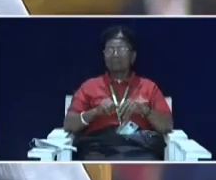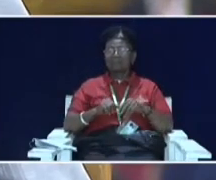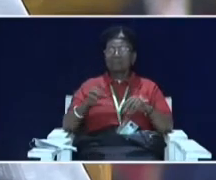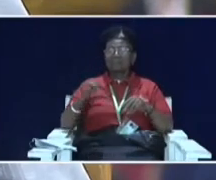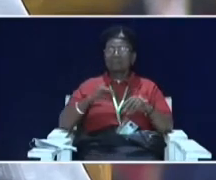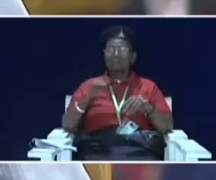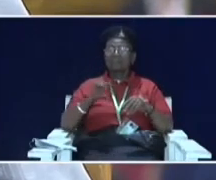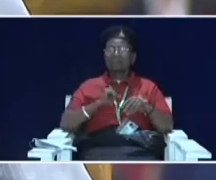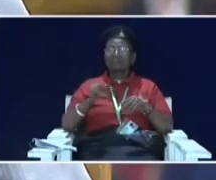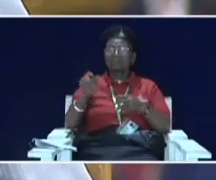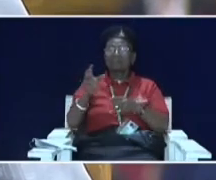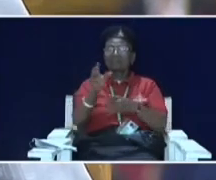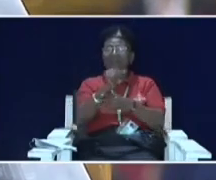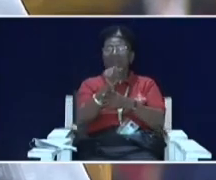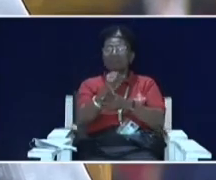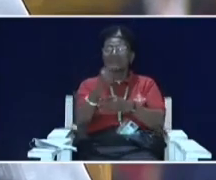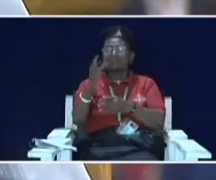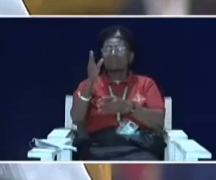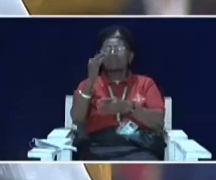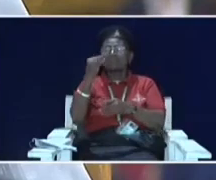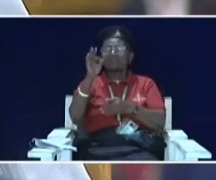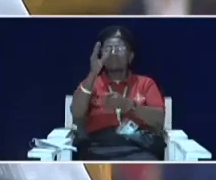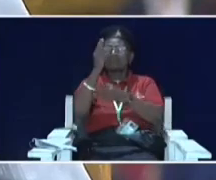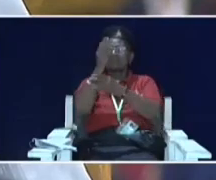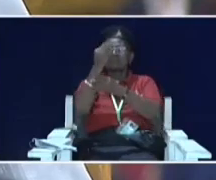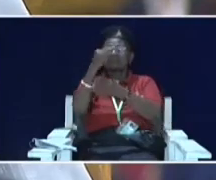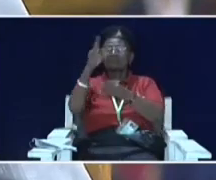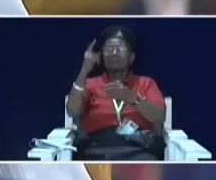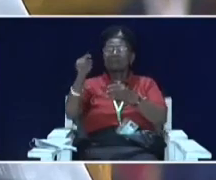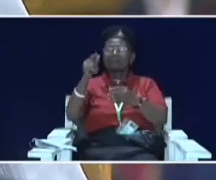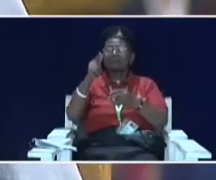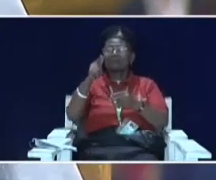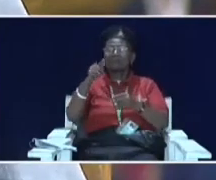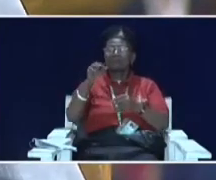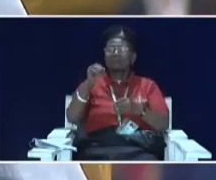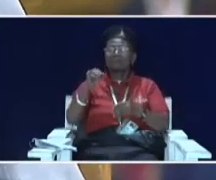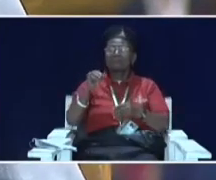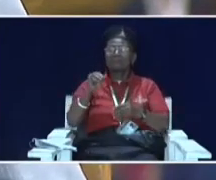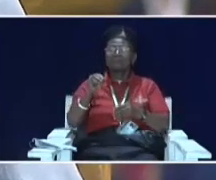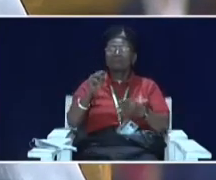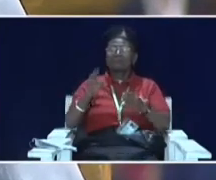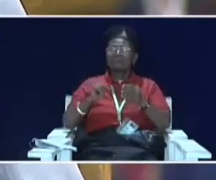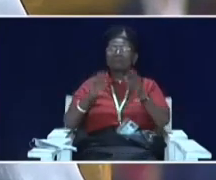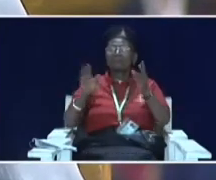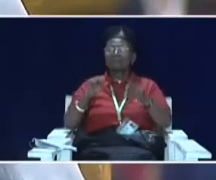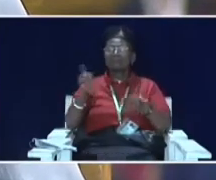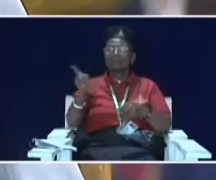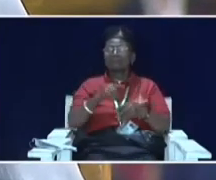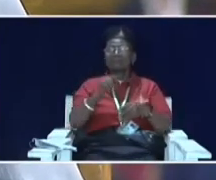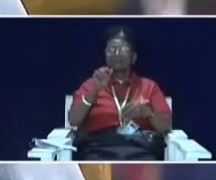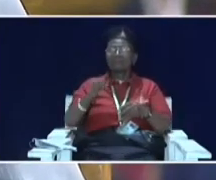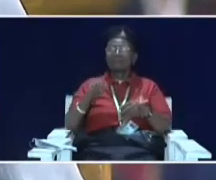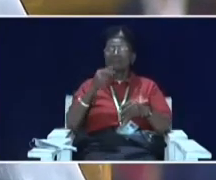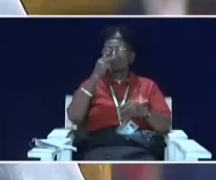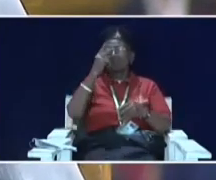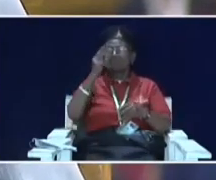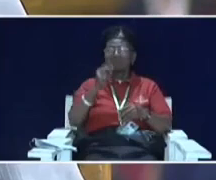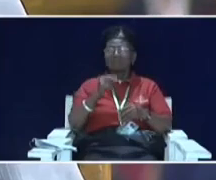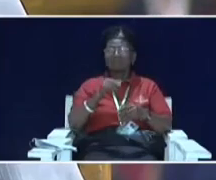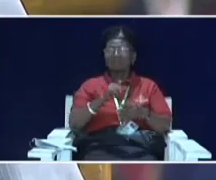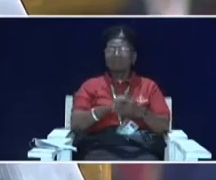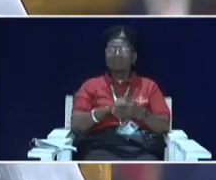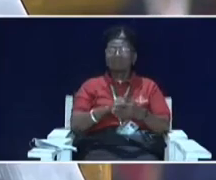I shook the hand of the general overseer. Hey, and you could see that something was